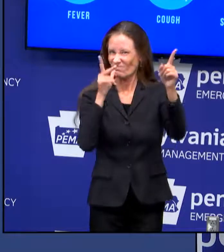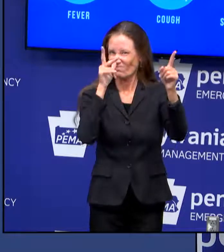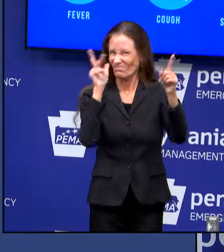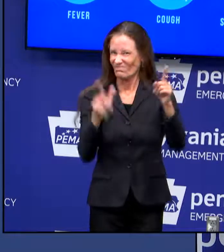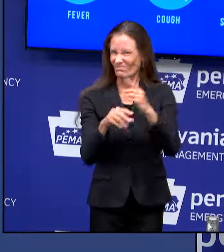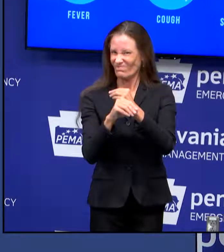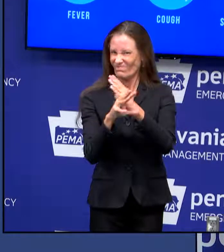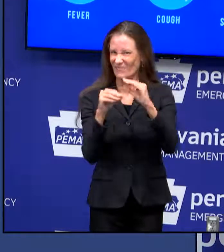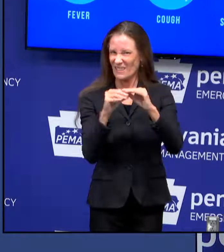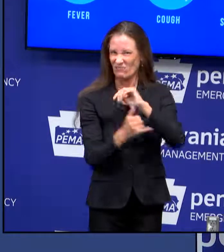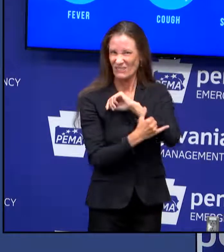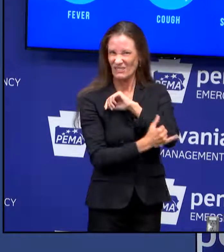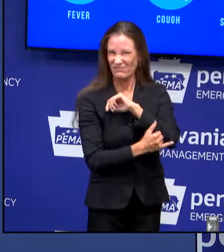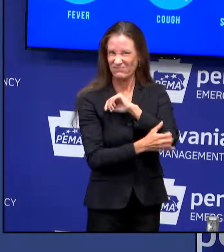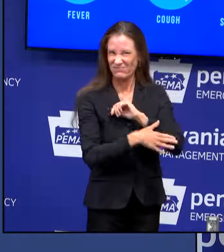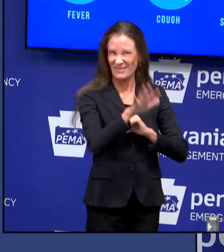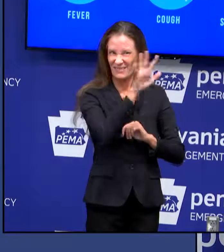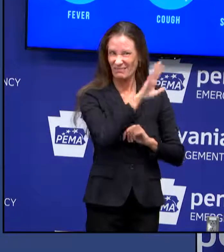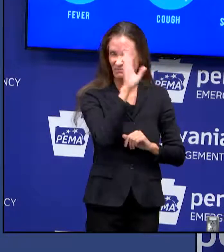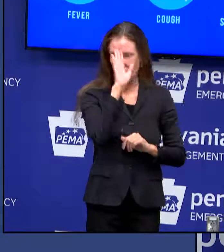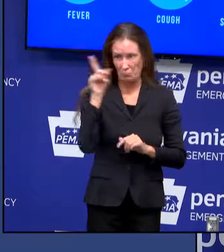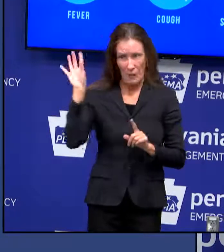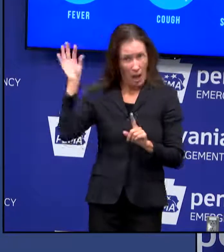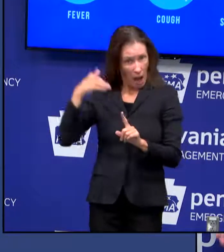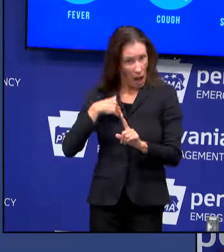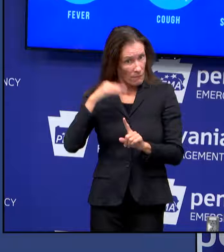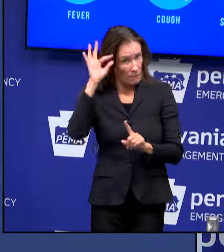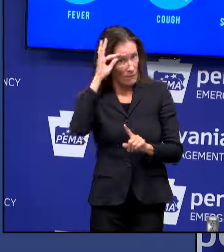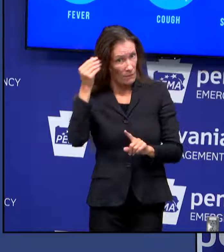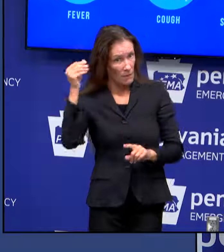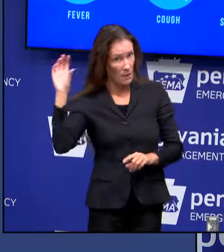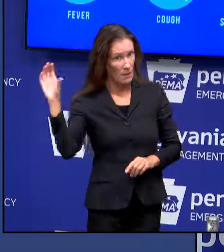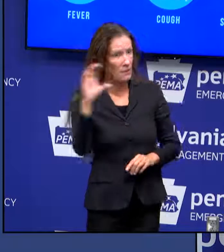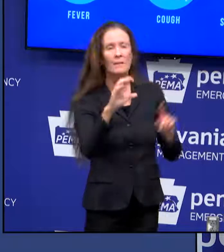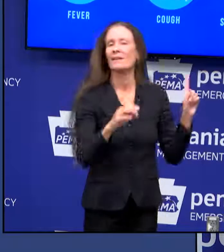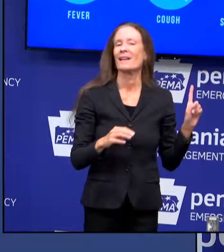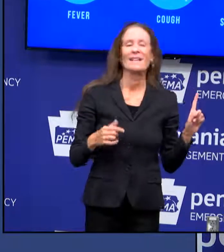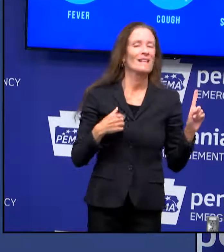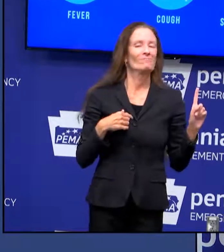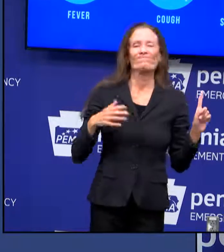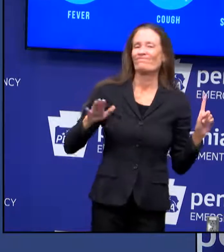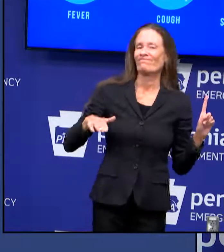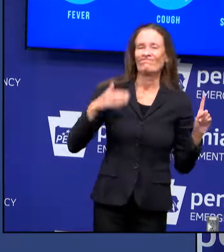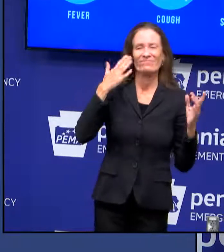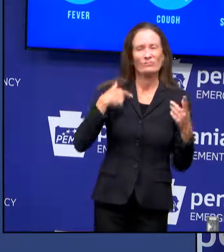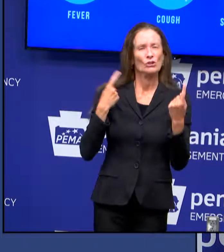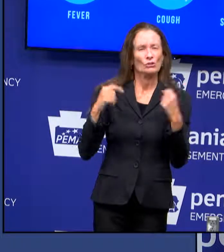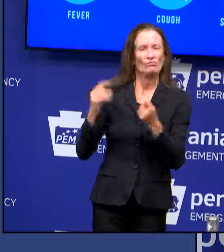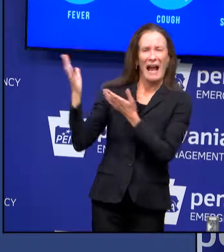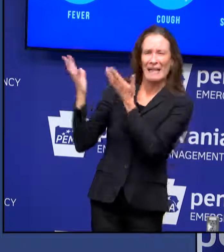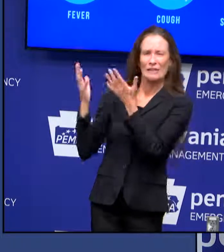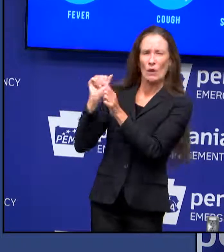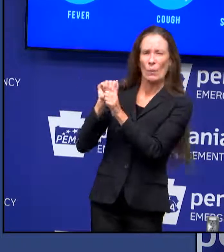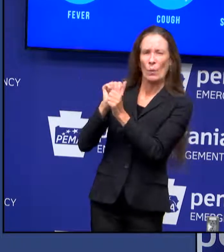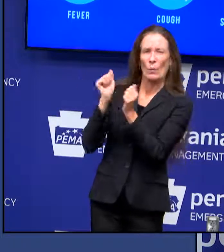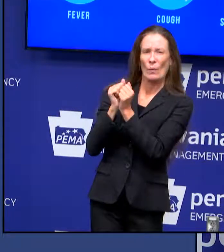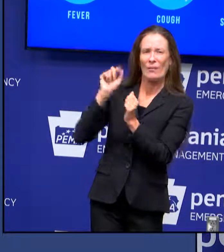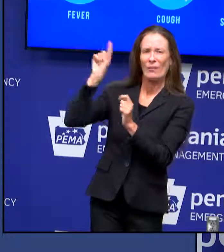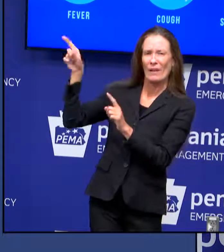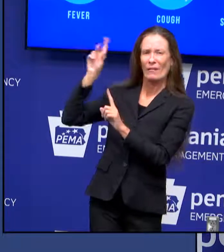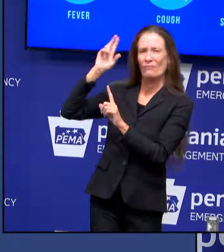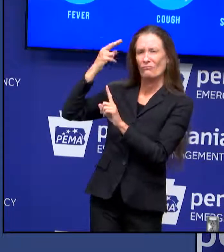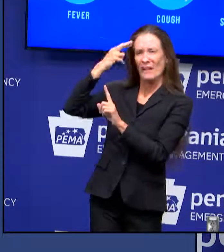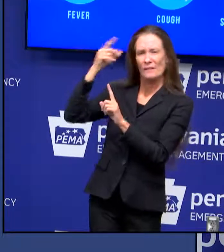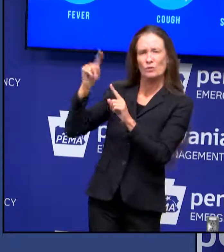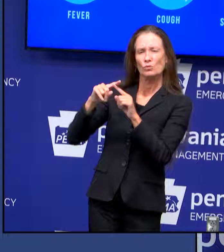help them out? Not yet, but I'm working on that. And that's, by the way, what my Restore Pennsylvania plan was for. One of the key things